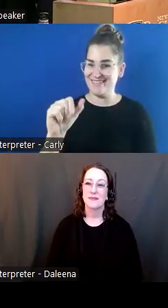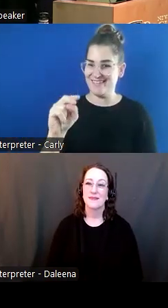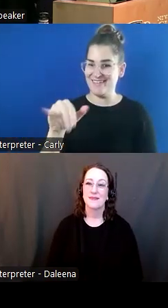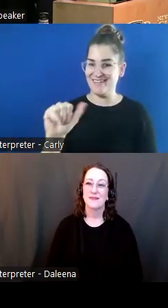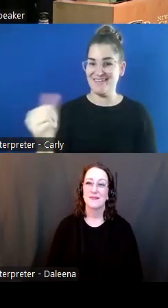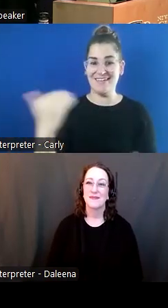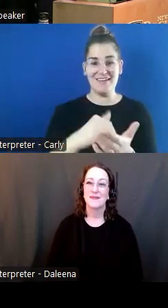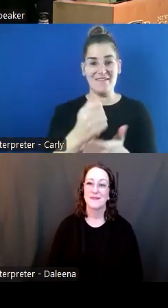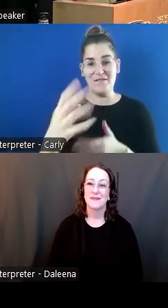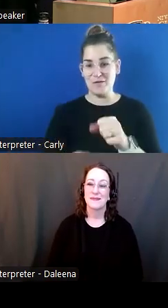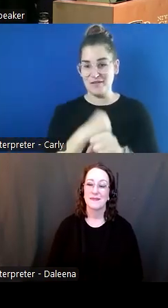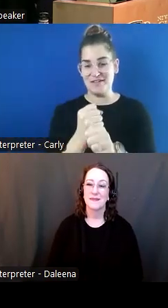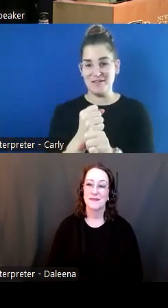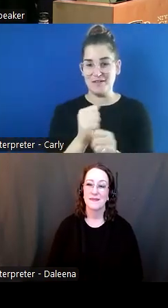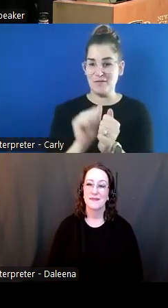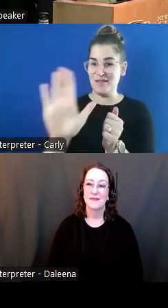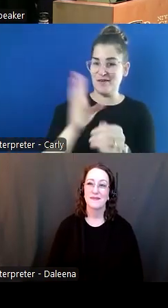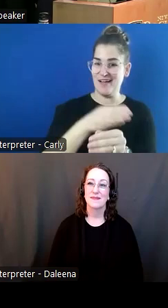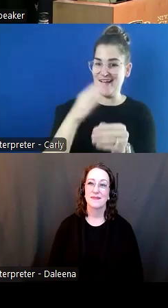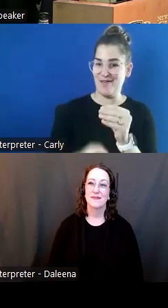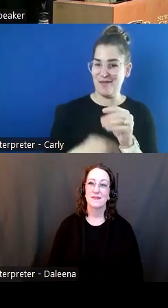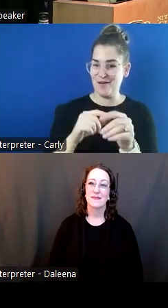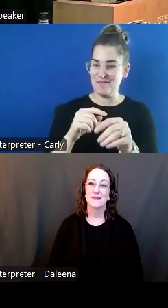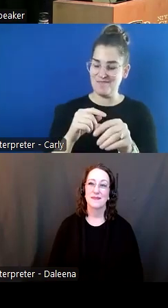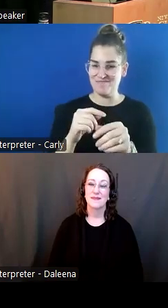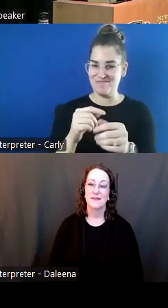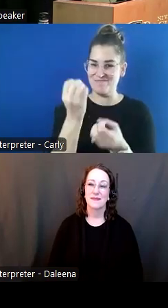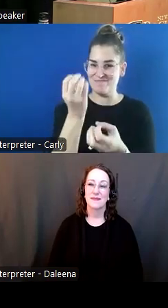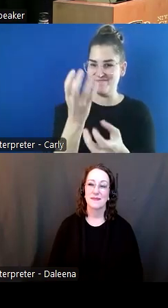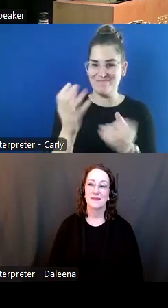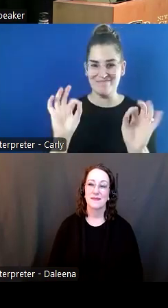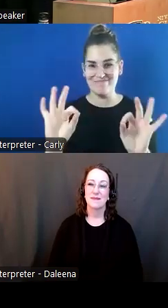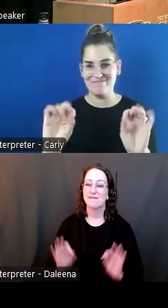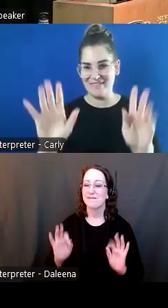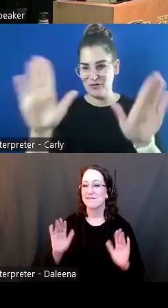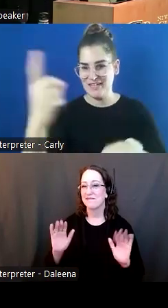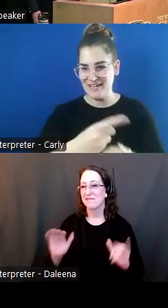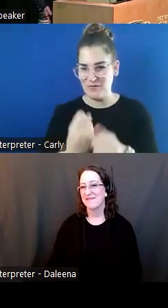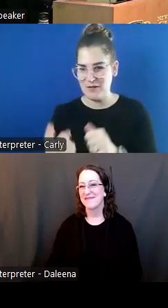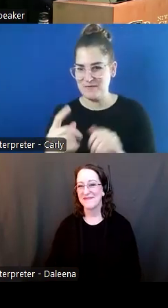with some of these outcome study results. Have a good day, everybody.